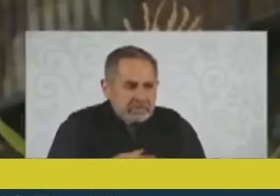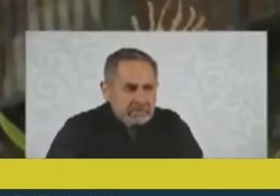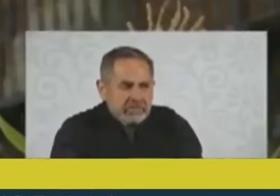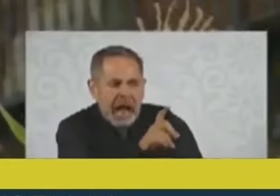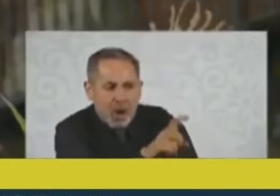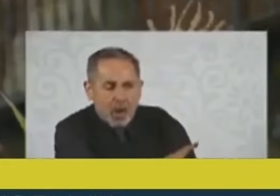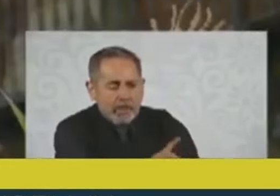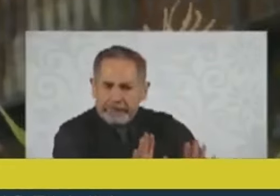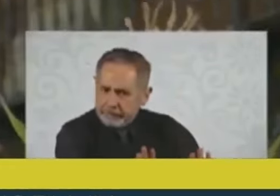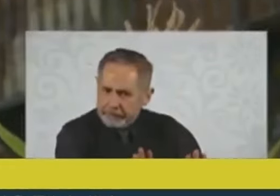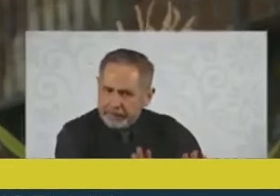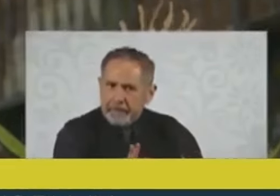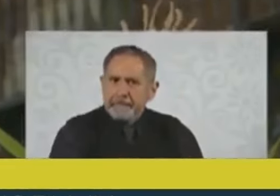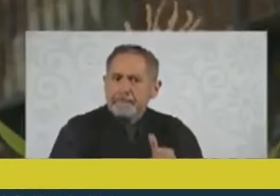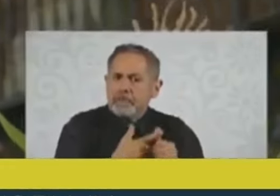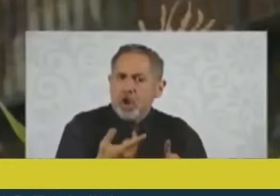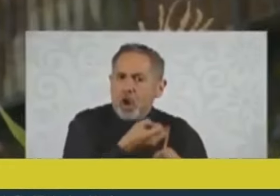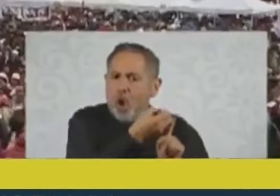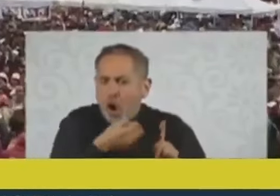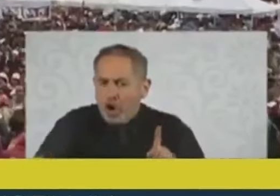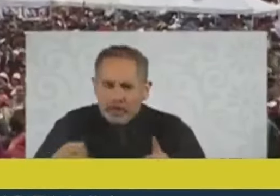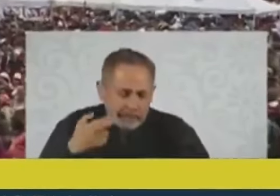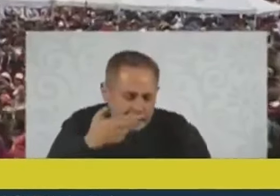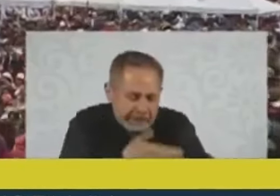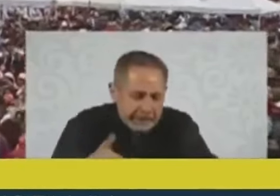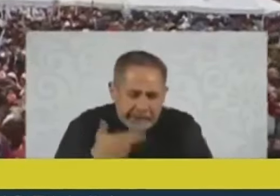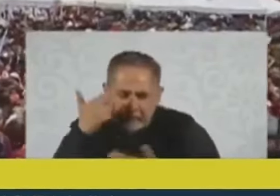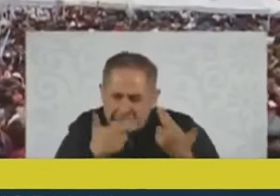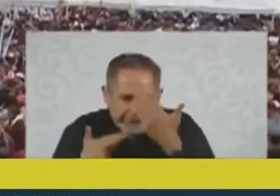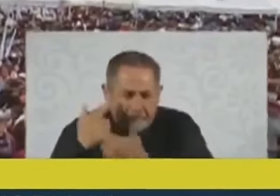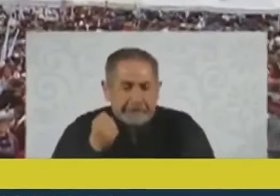order concession and transmission of right of water.